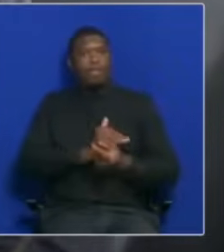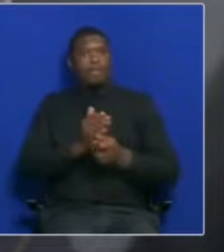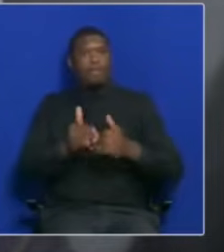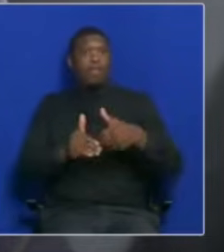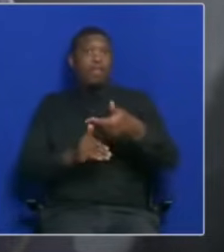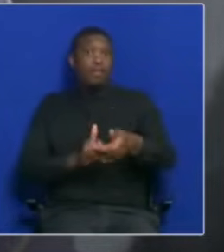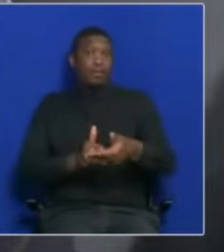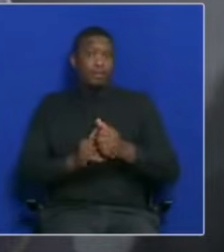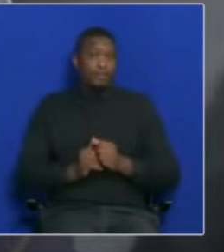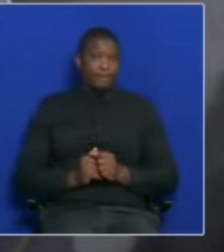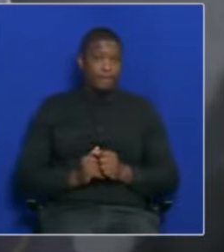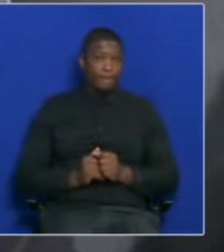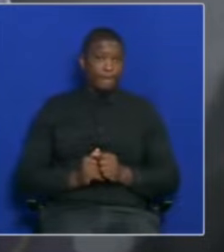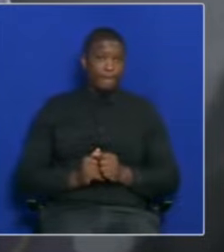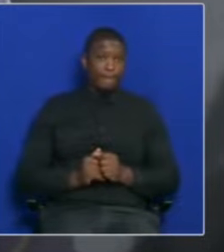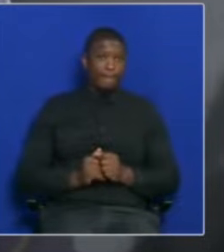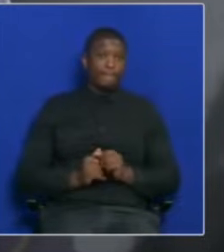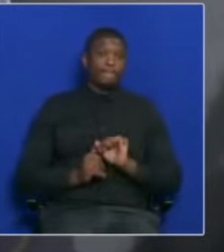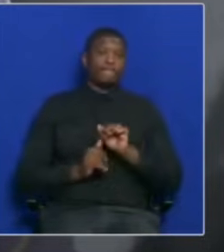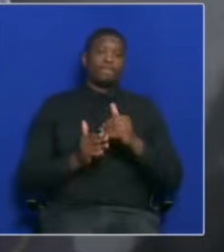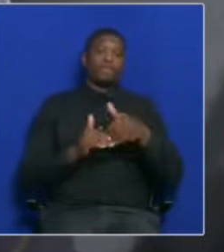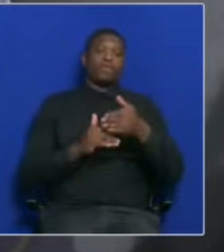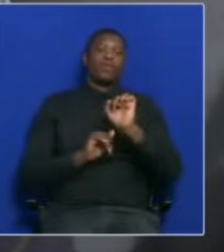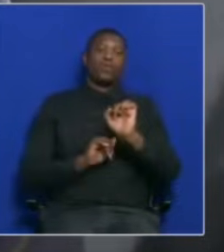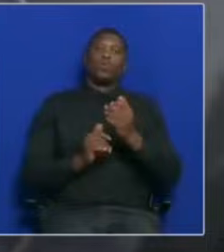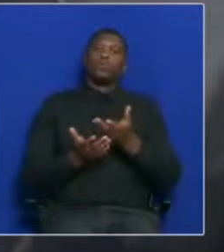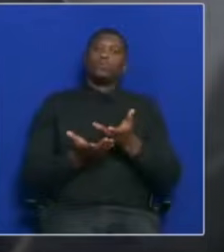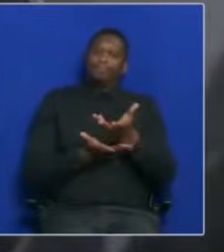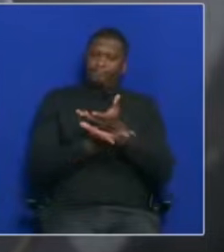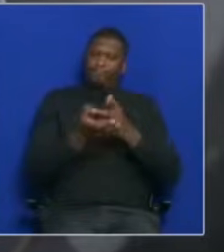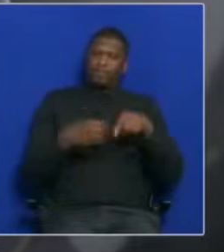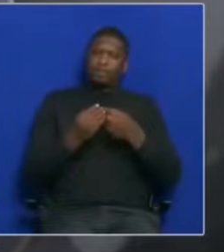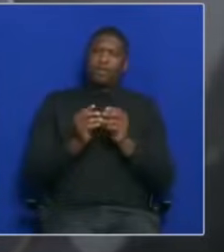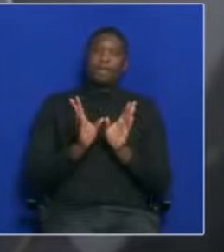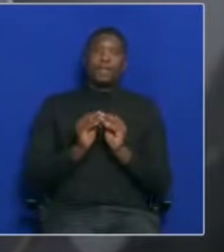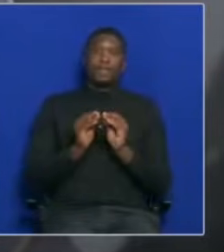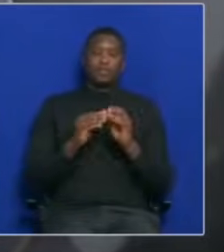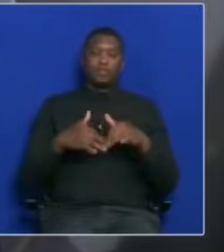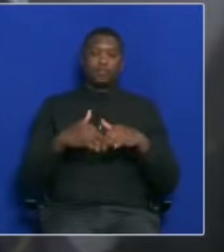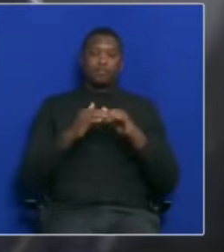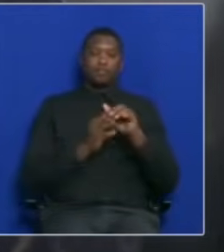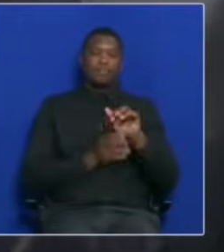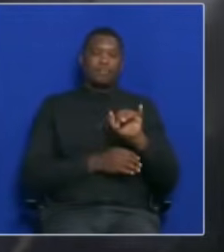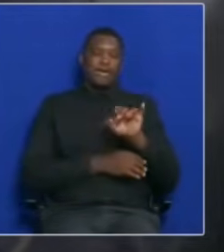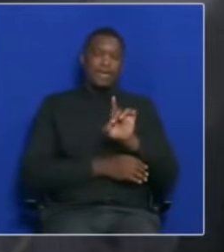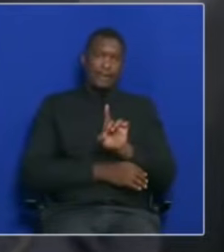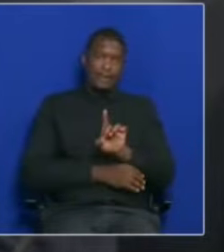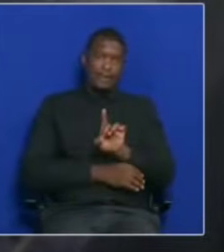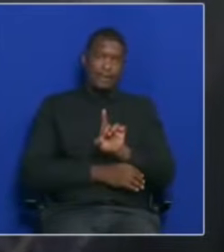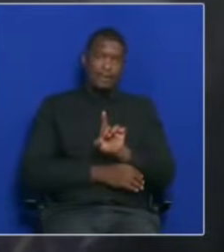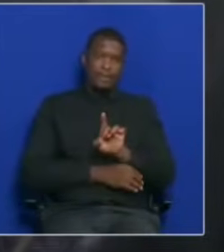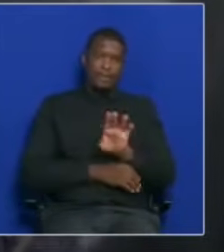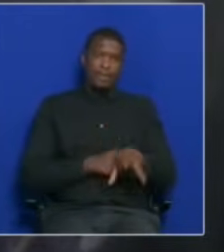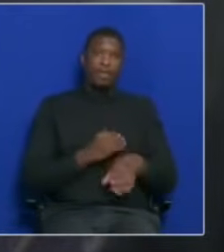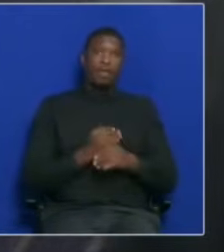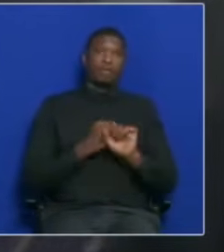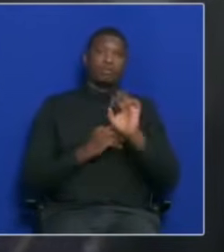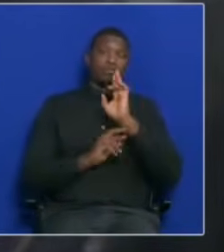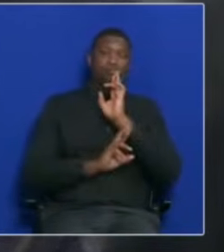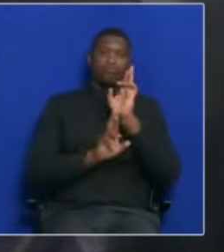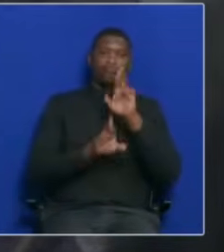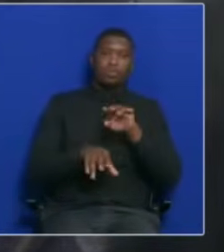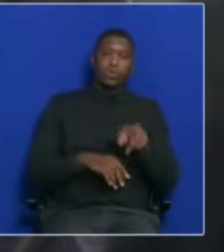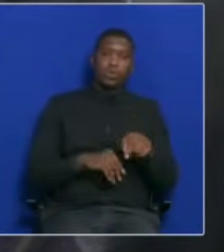then speak about the meeting that was convened by the ID and the report to the Minister of